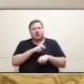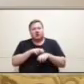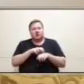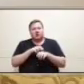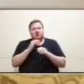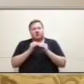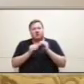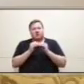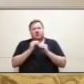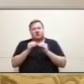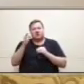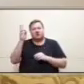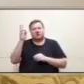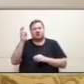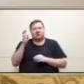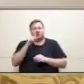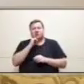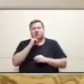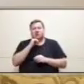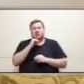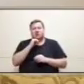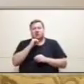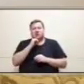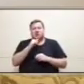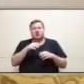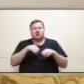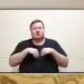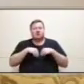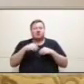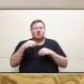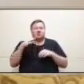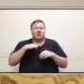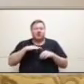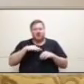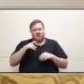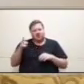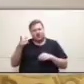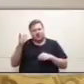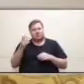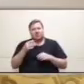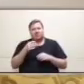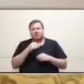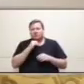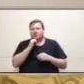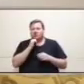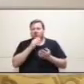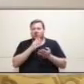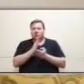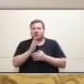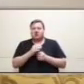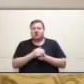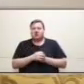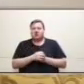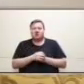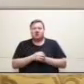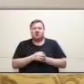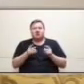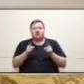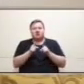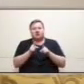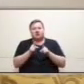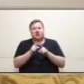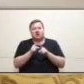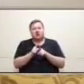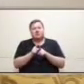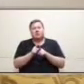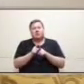would actually be an undue benefit to them that I don't think is correct. We got from the, I think, Director